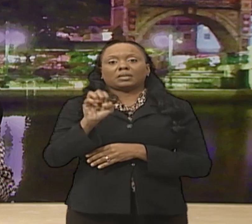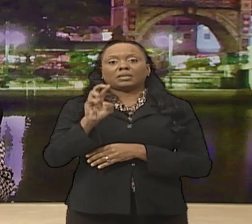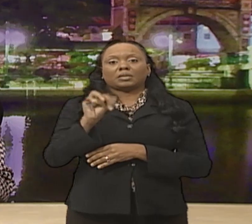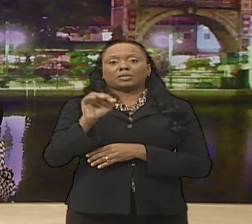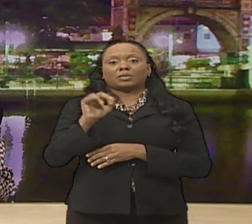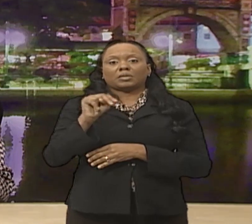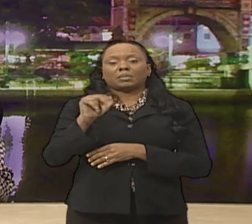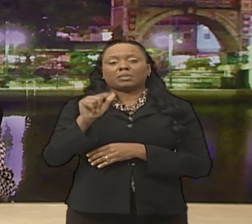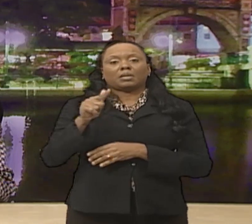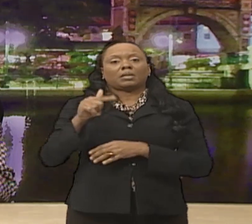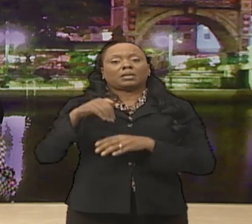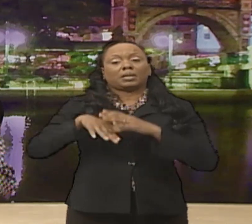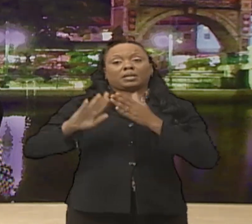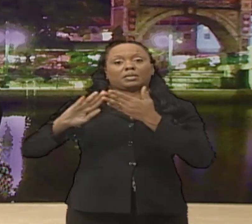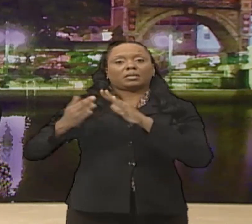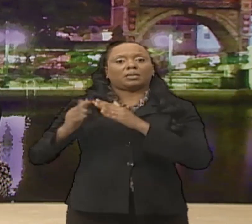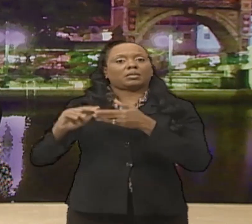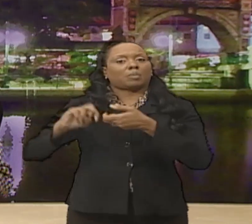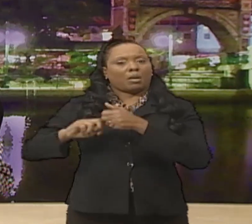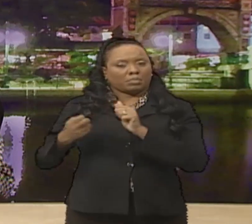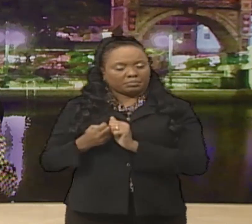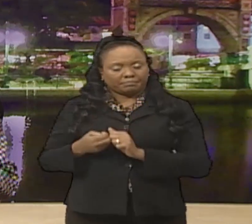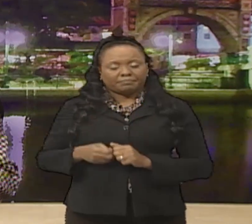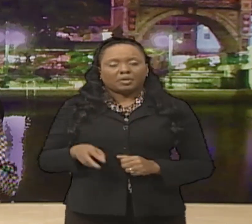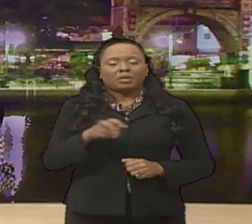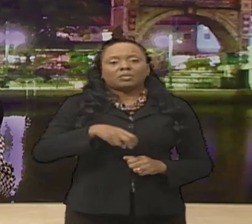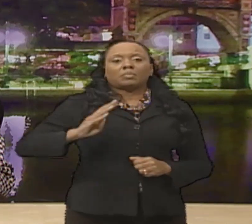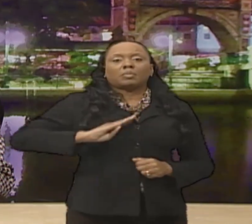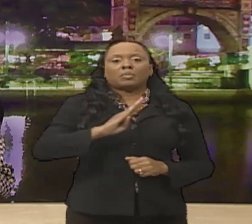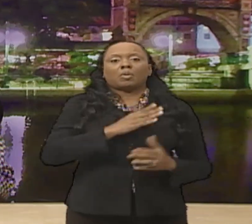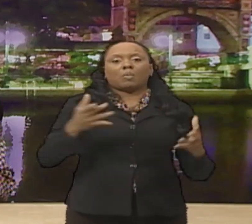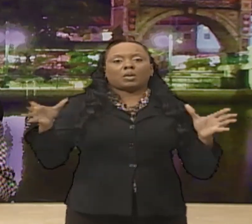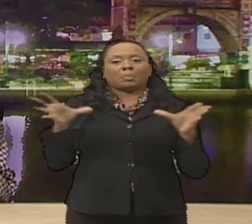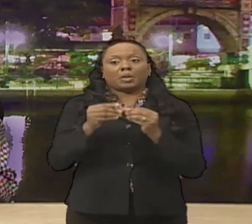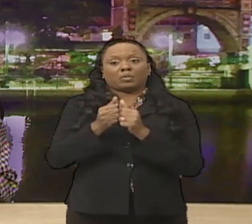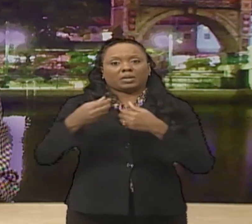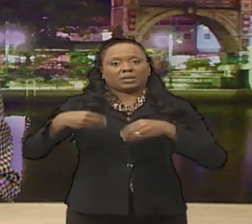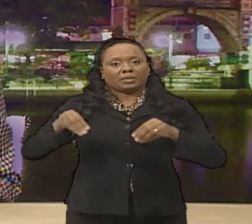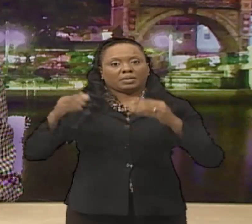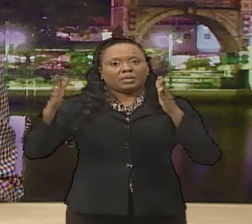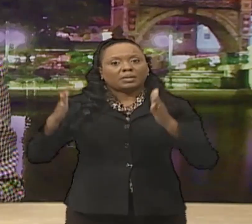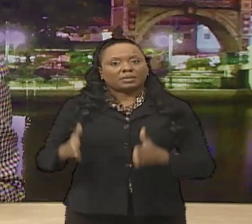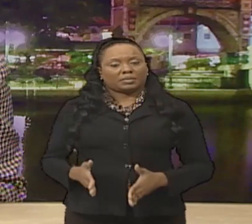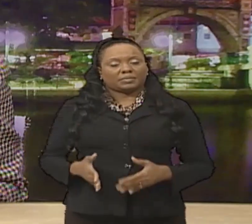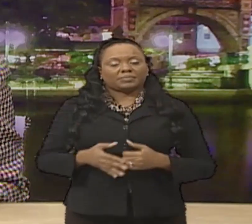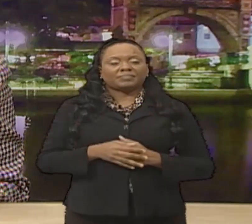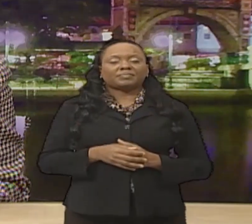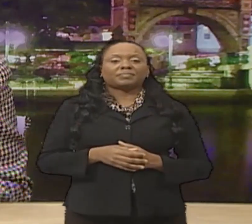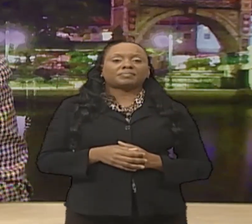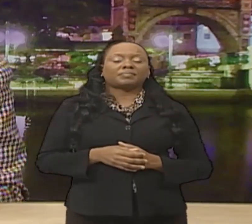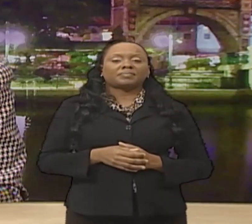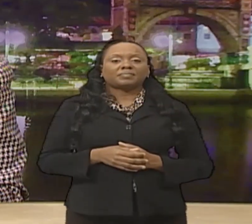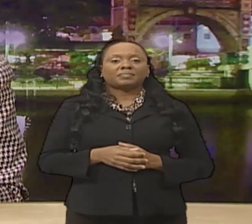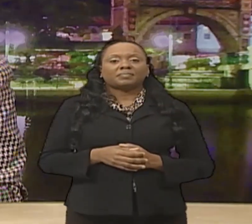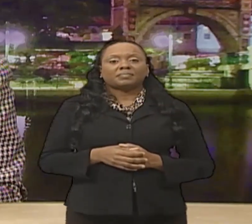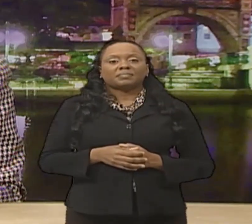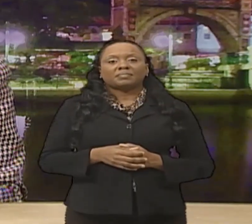Transport Authority is seeking to meet with vendors in this regard. That's the word from Chairman of the Authority, Ian Estwick.